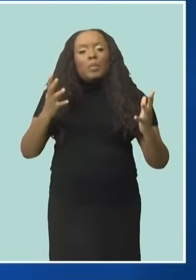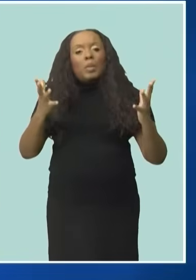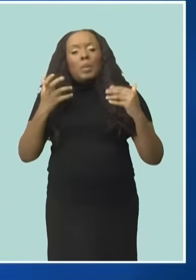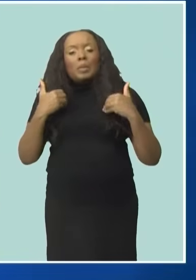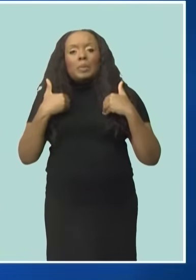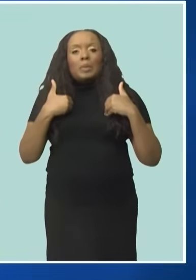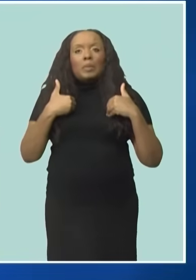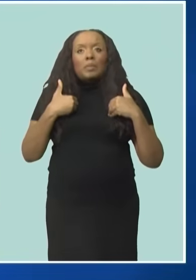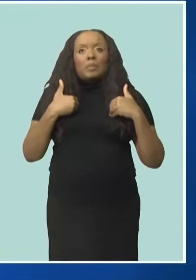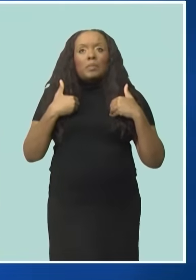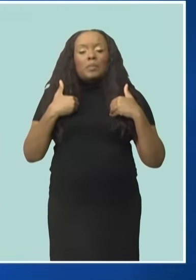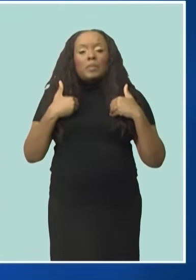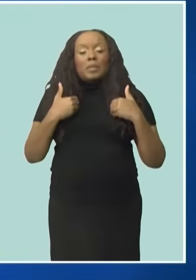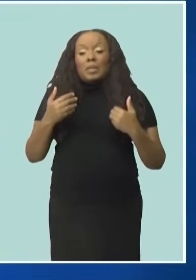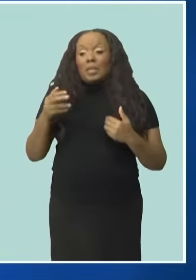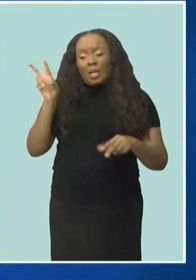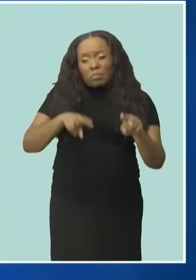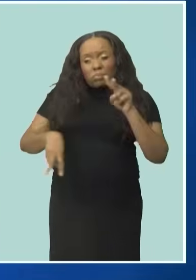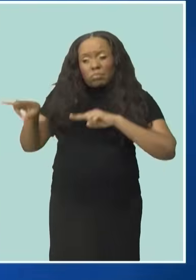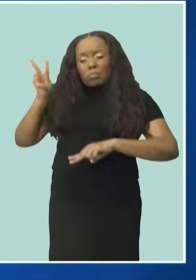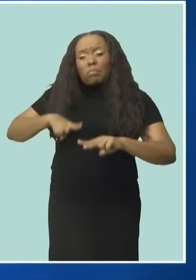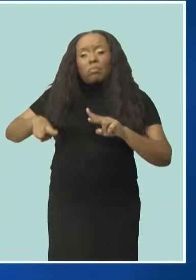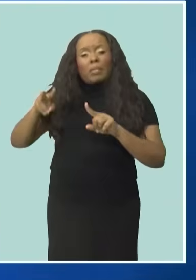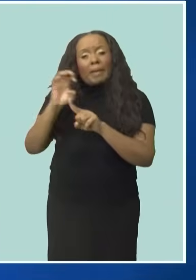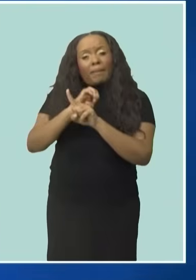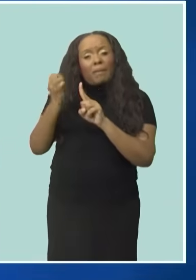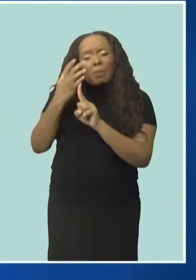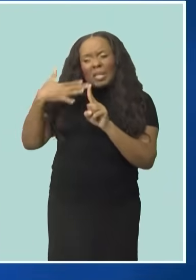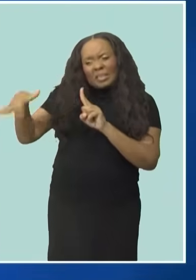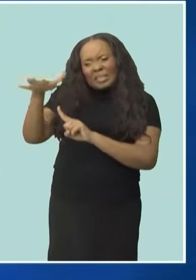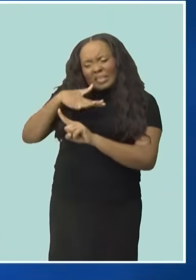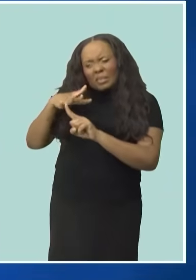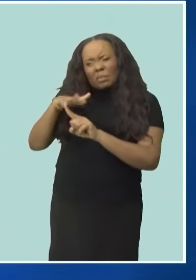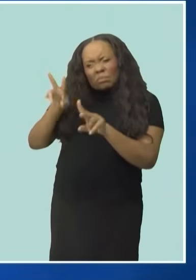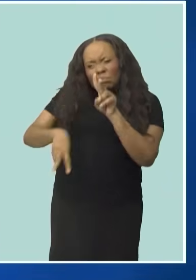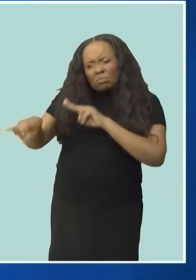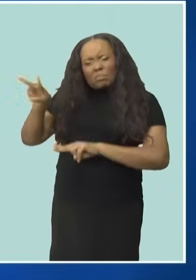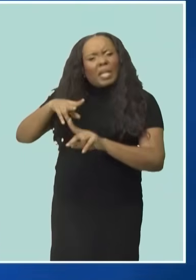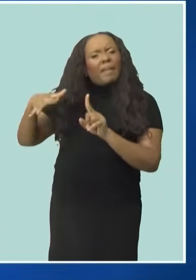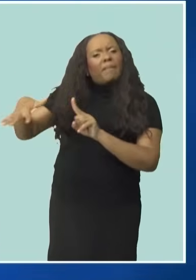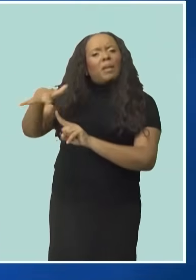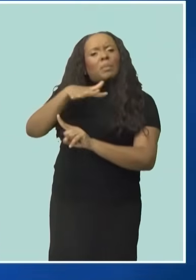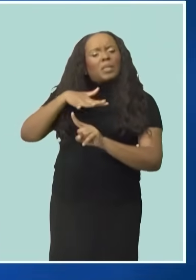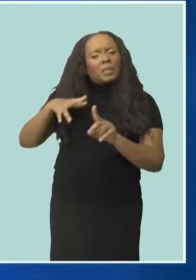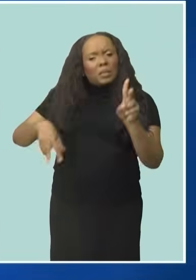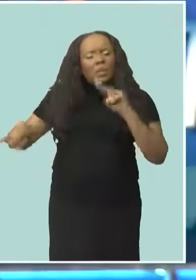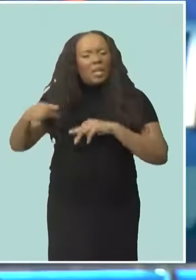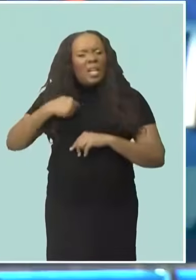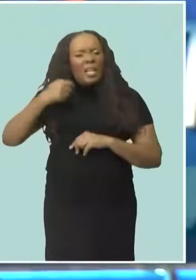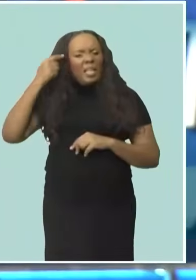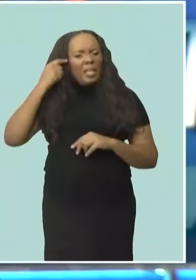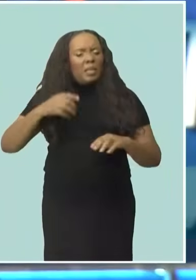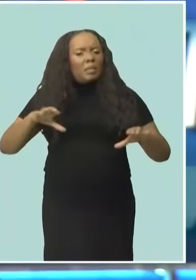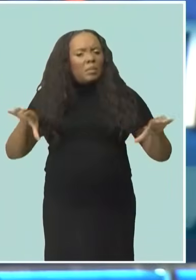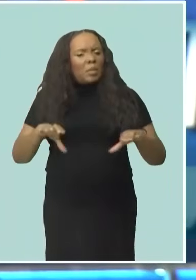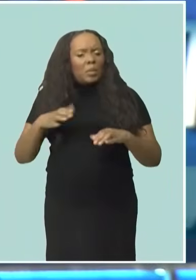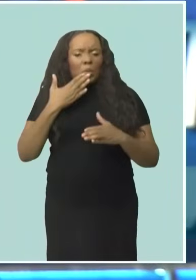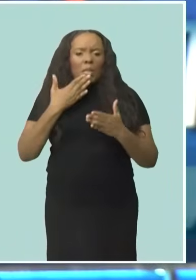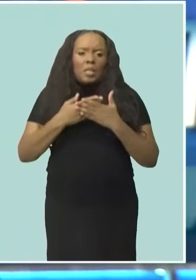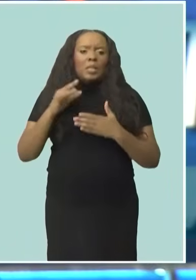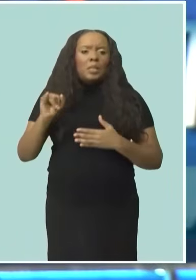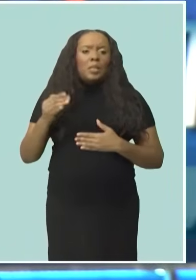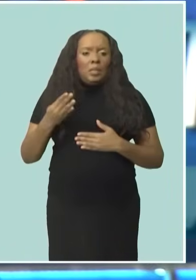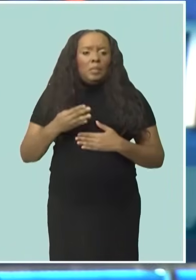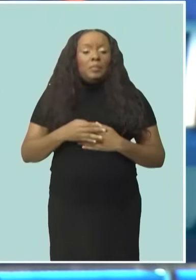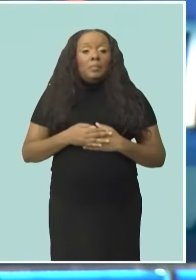to look at the environment sector in detail, and I think that we did a good job there. Dr.